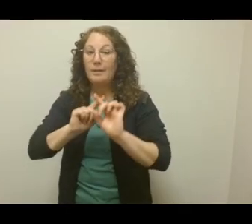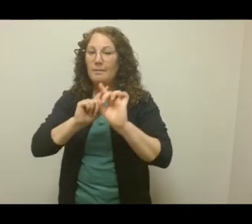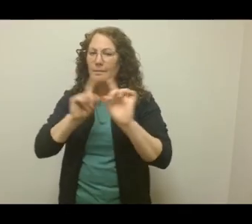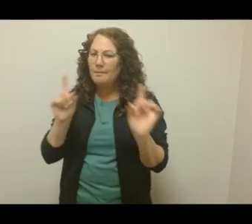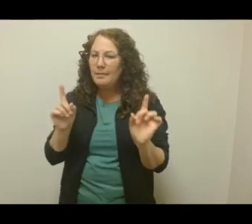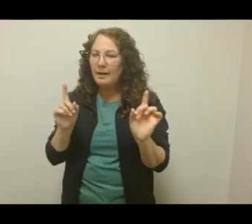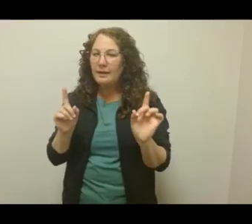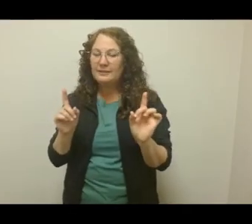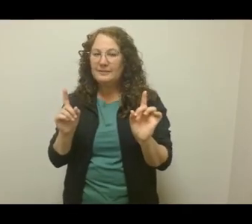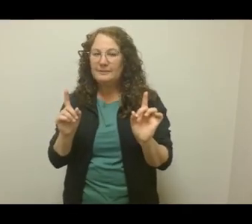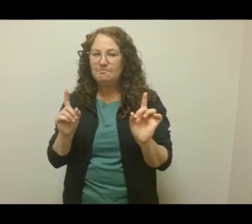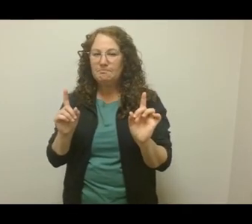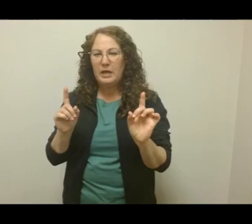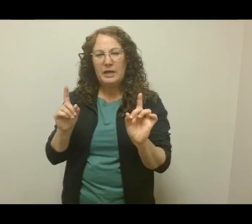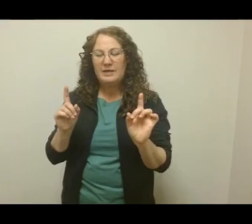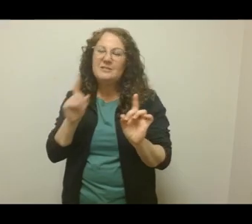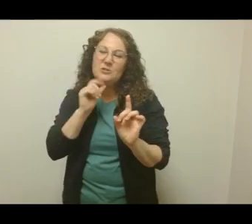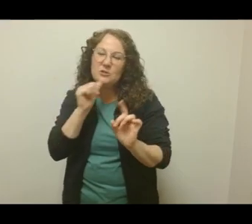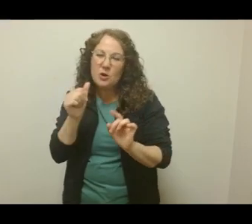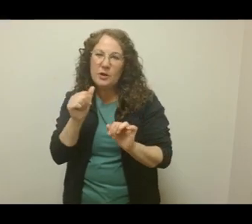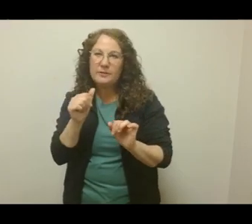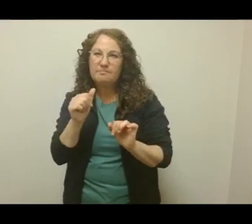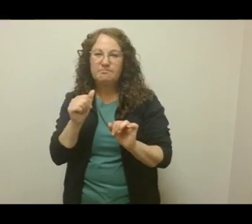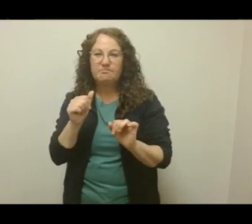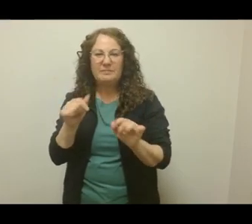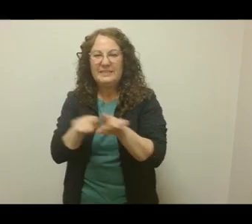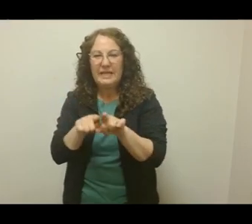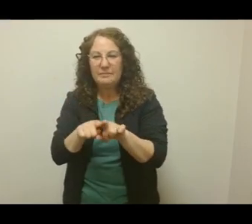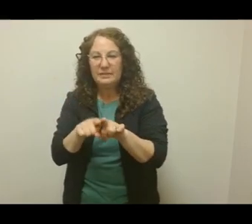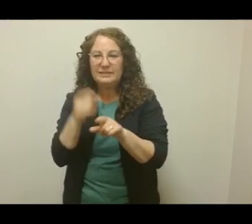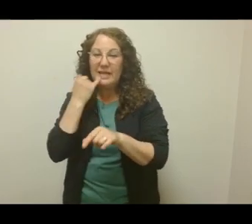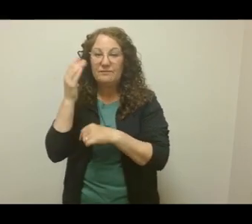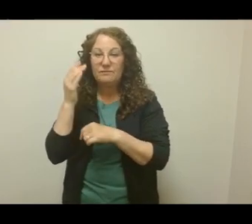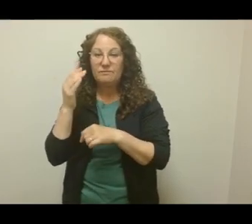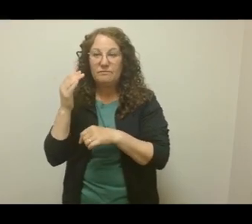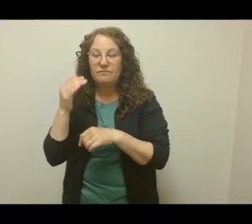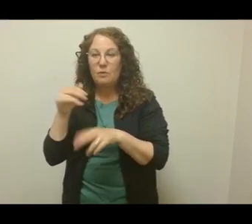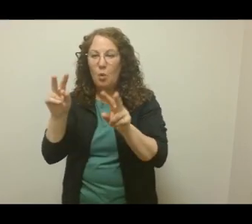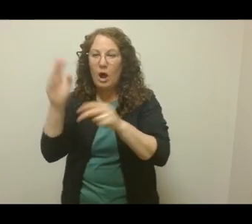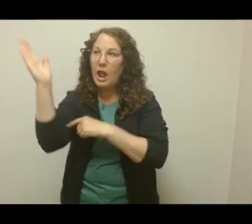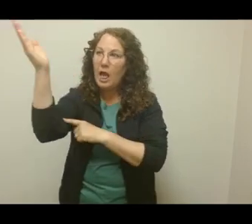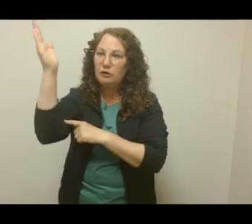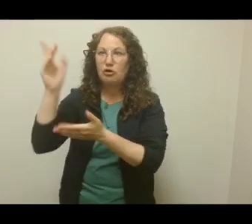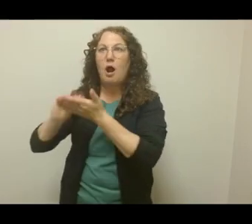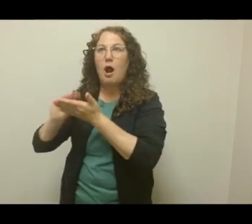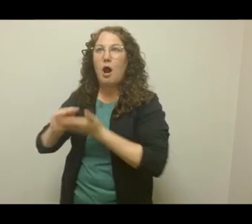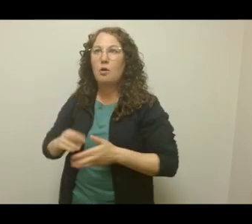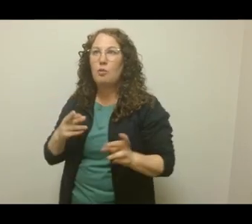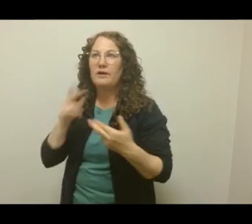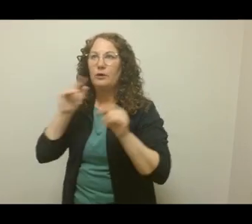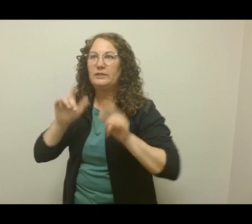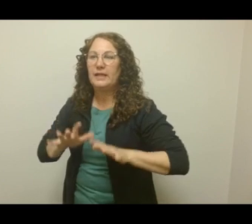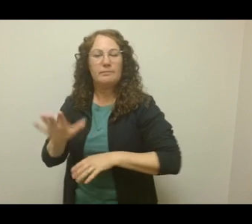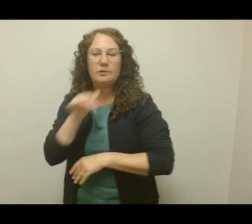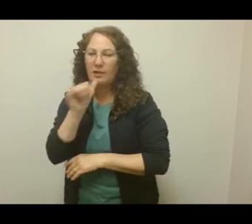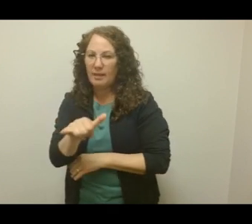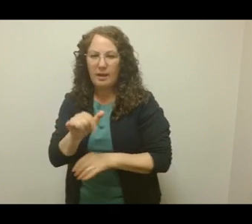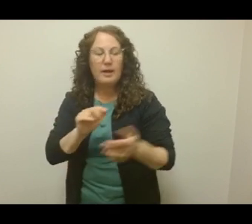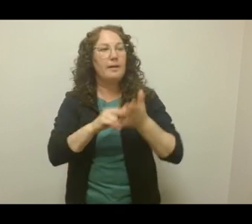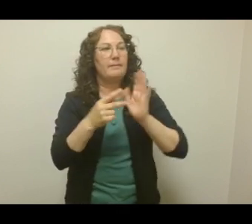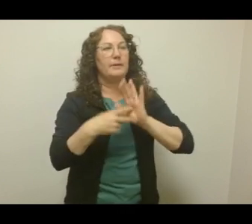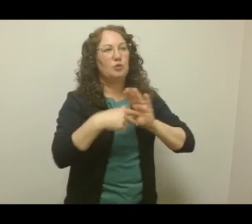the type of notes, you're not taking notes in a lecture to prepare for an exam. What you're doing here is you're reading a text and